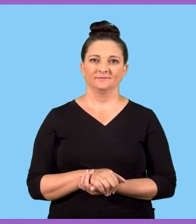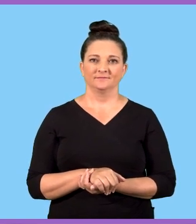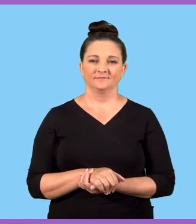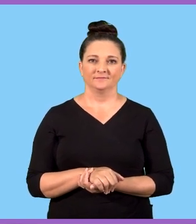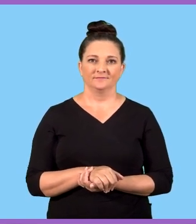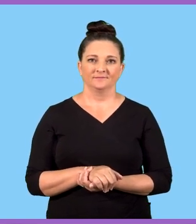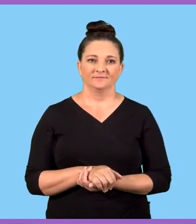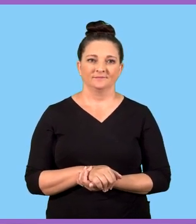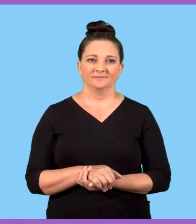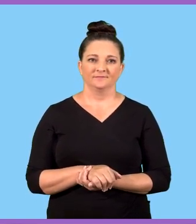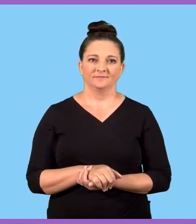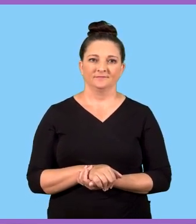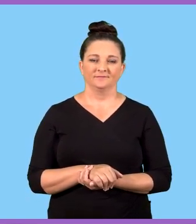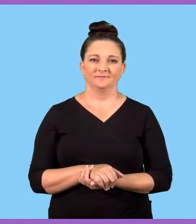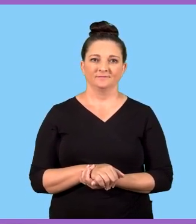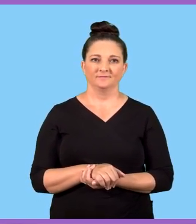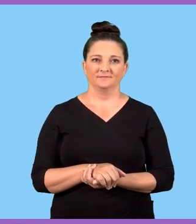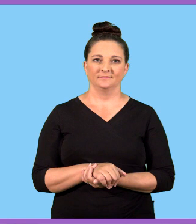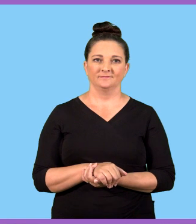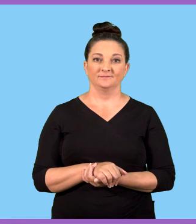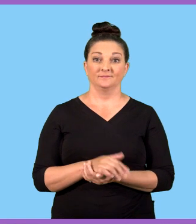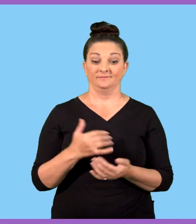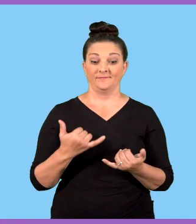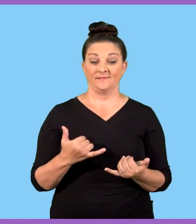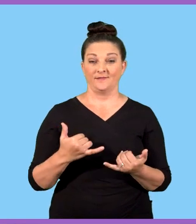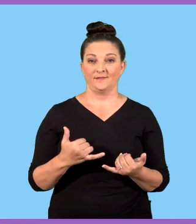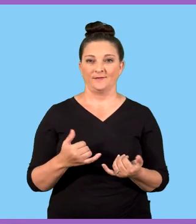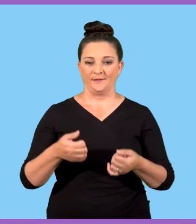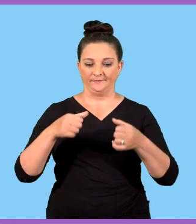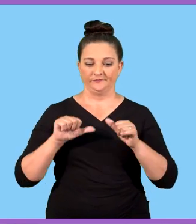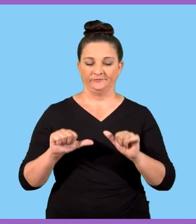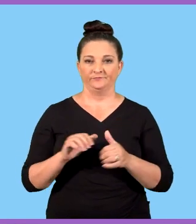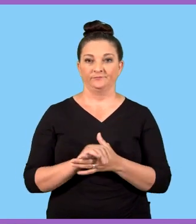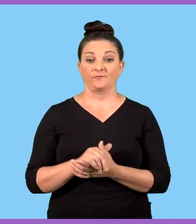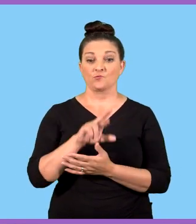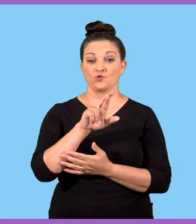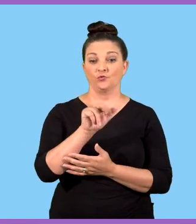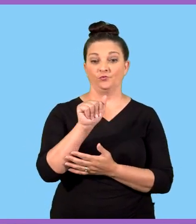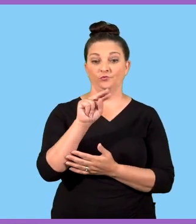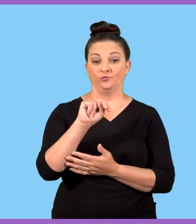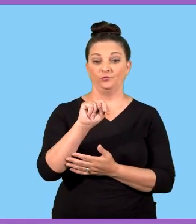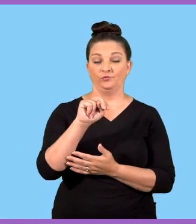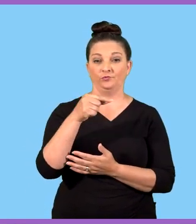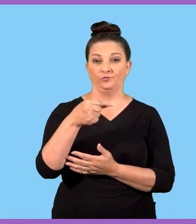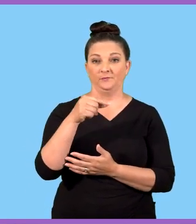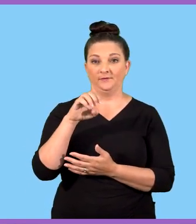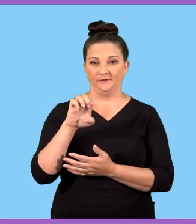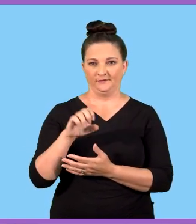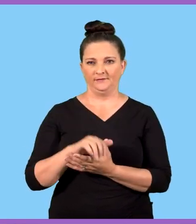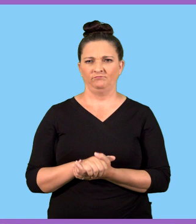down. The mode is 39. Now, write down the range, number of